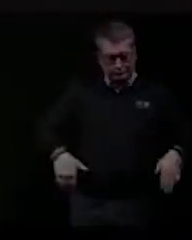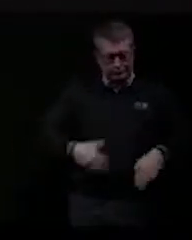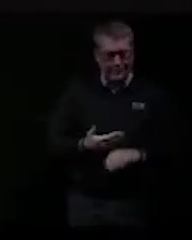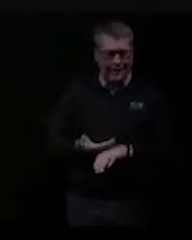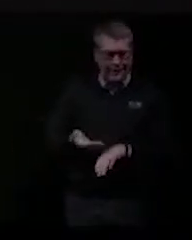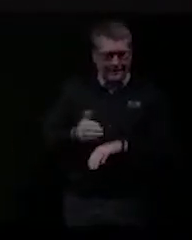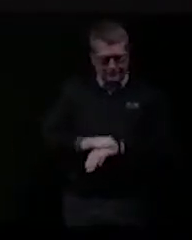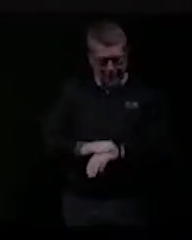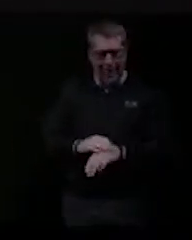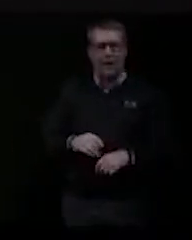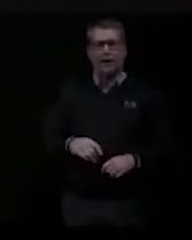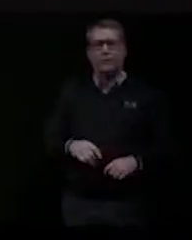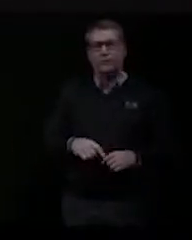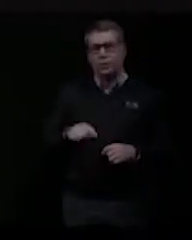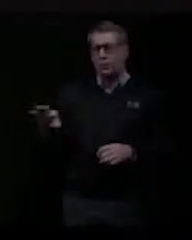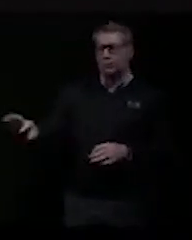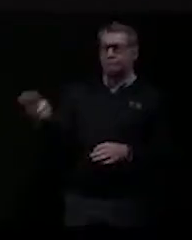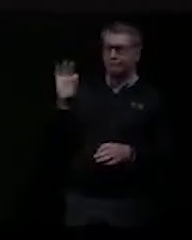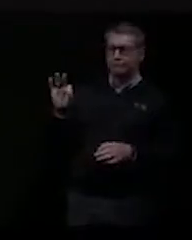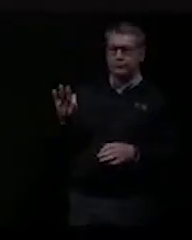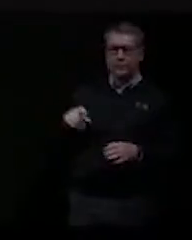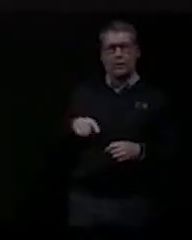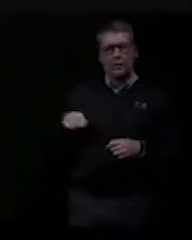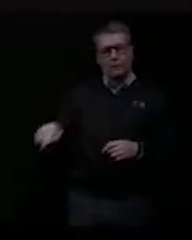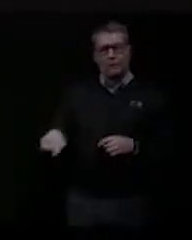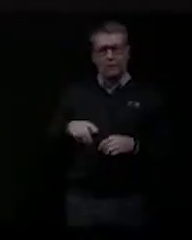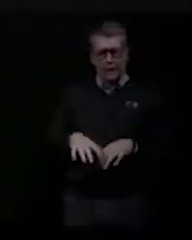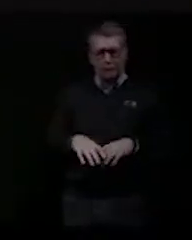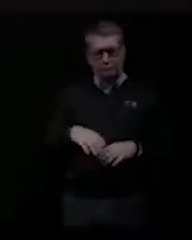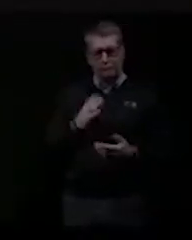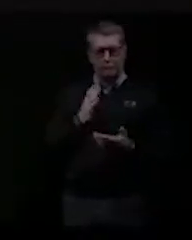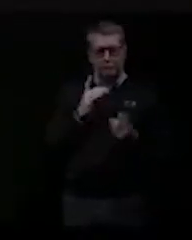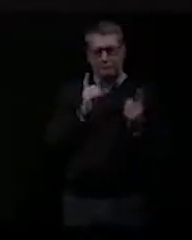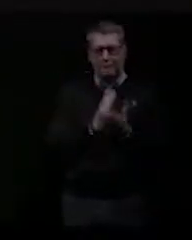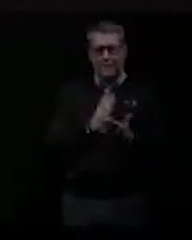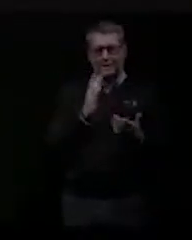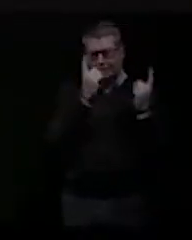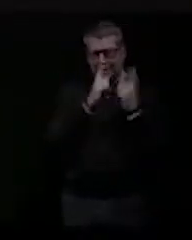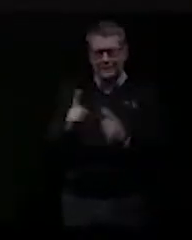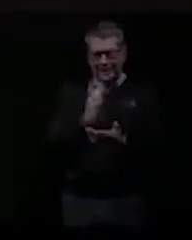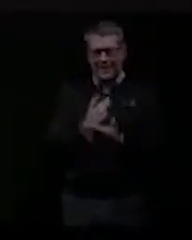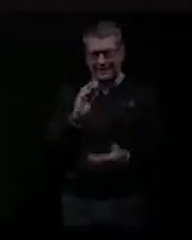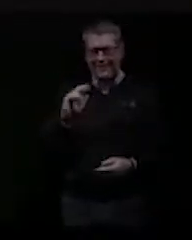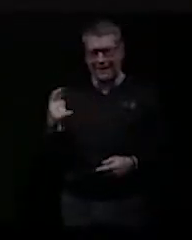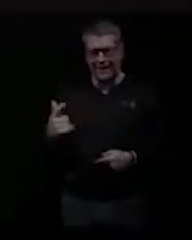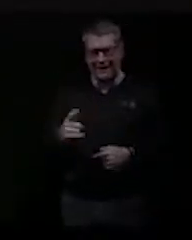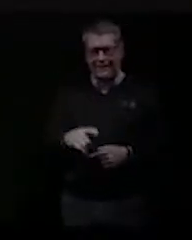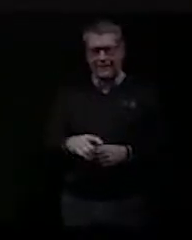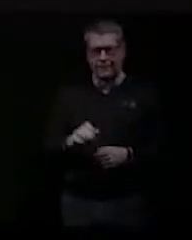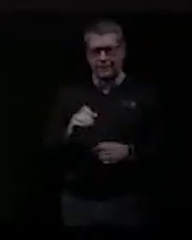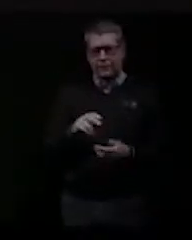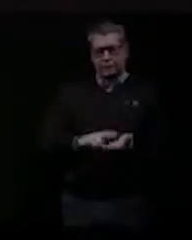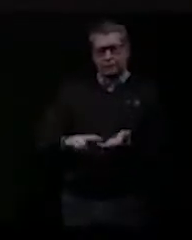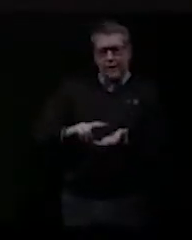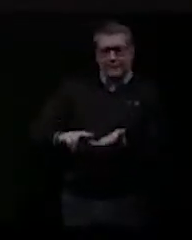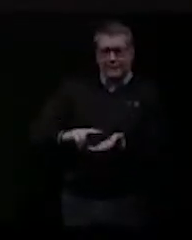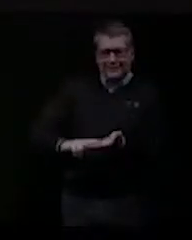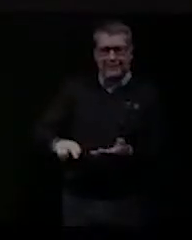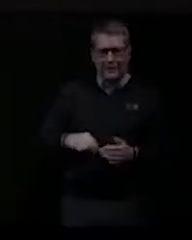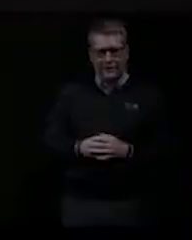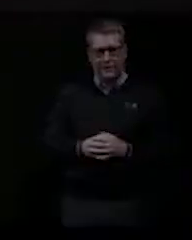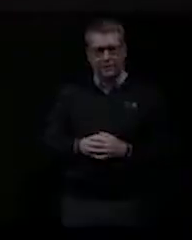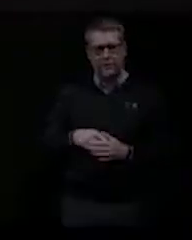expert appointed by the UN Human Rights Council. Her role is to monitor the situation of human rights